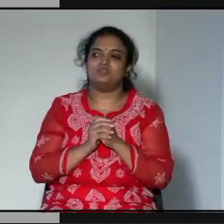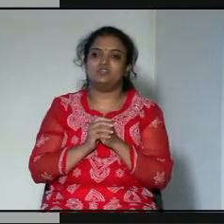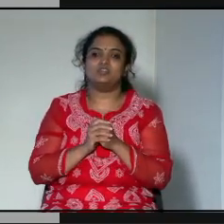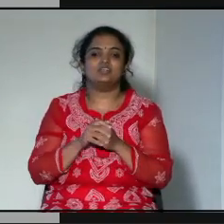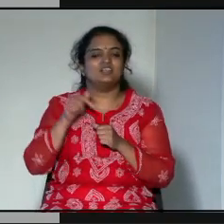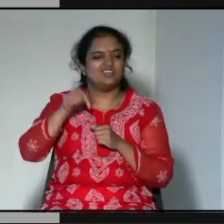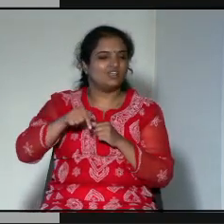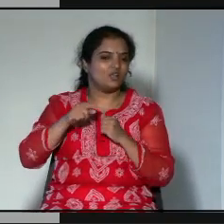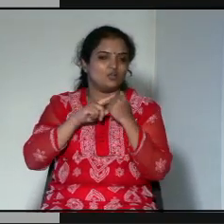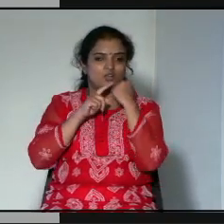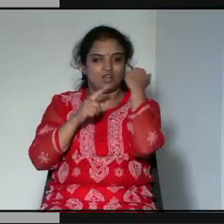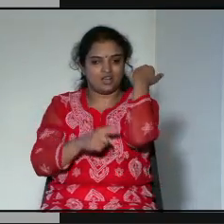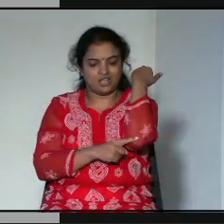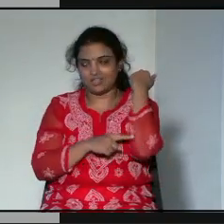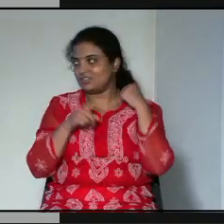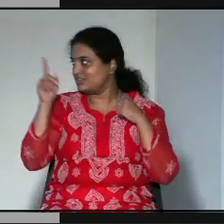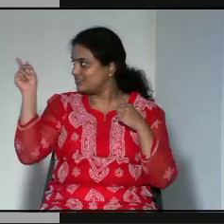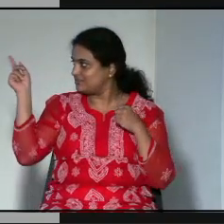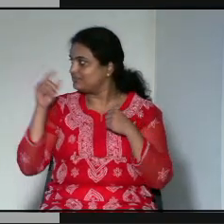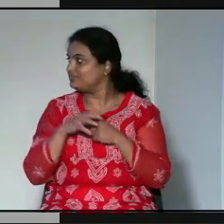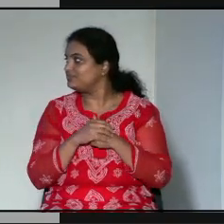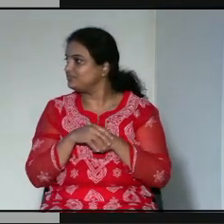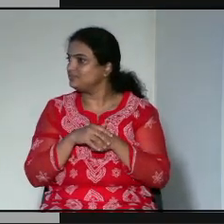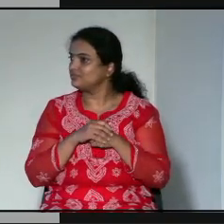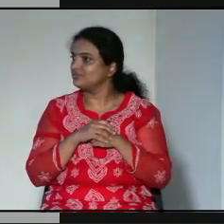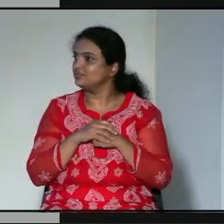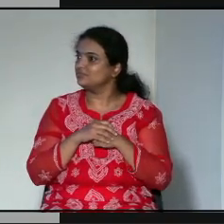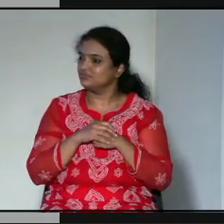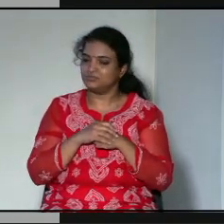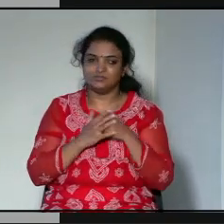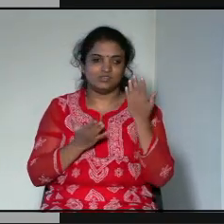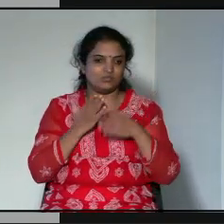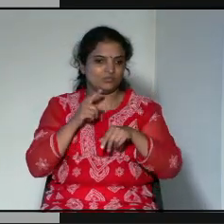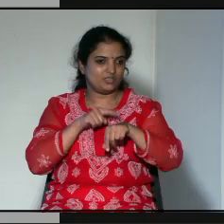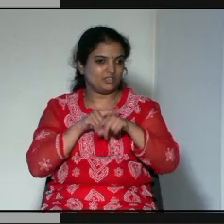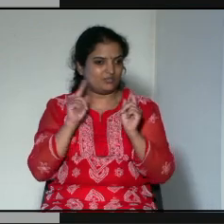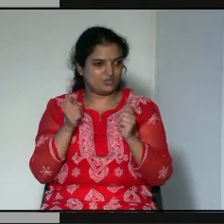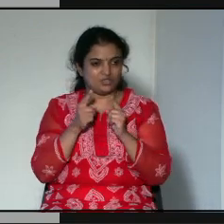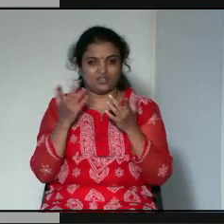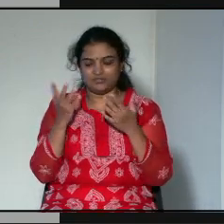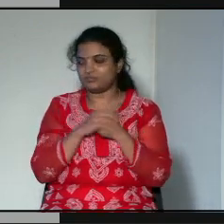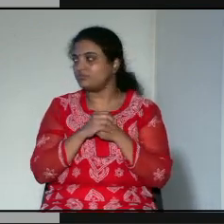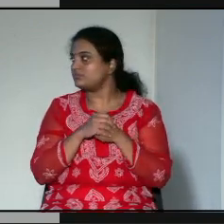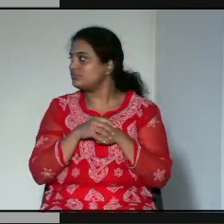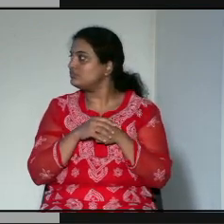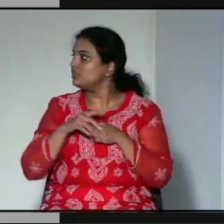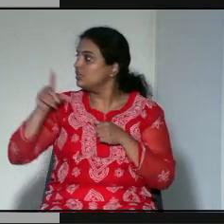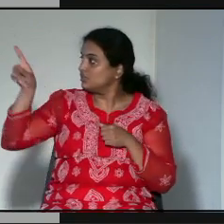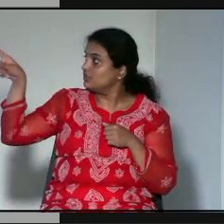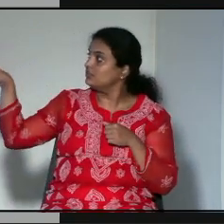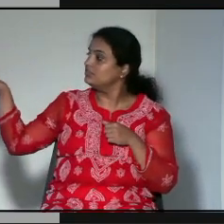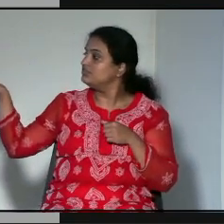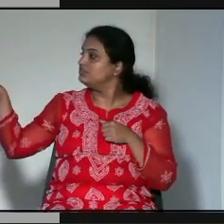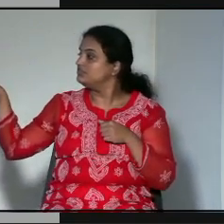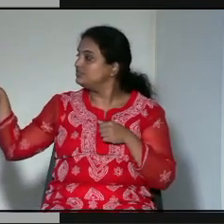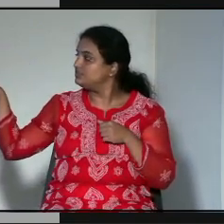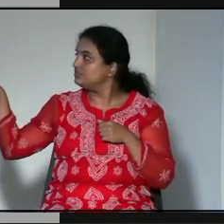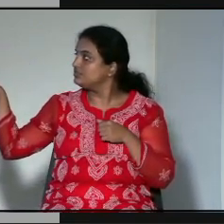section, which I'm going to rush through because I know I've run out of time. This is about the